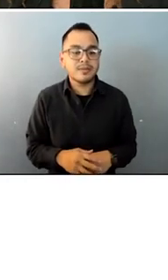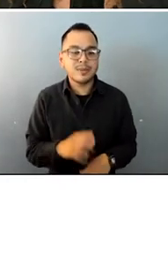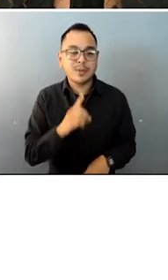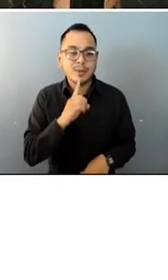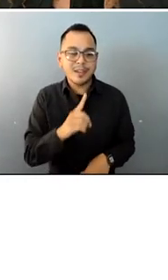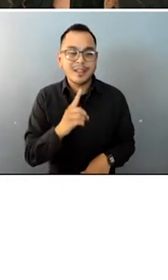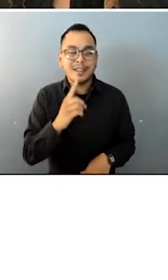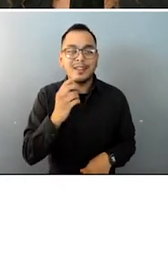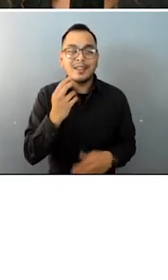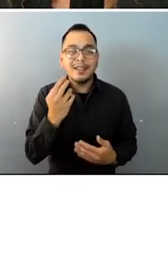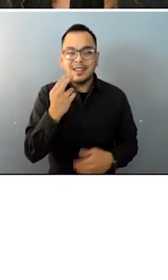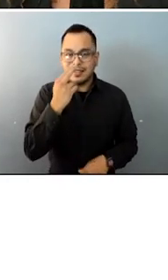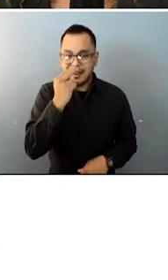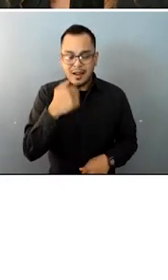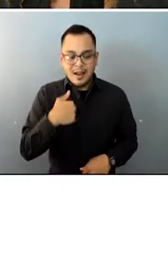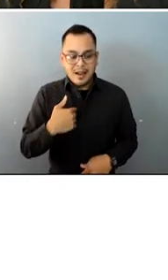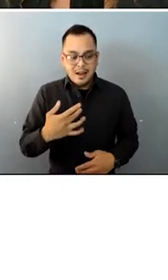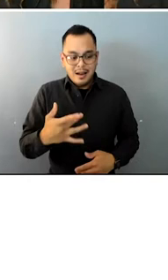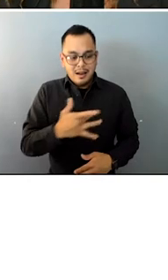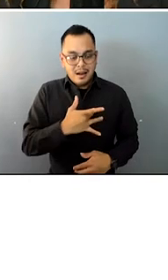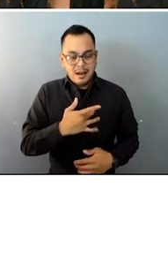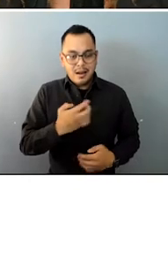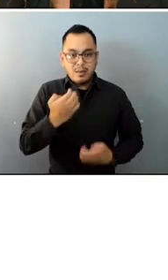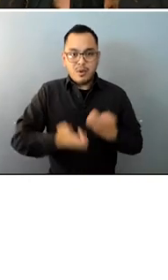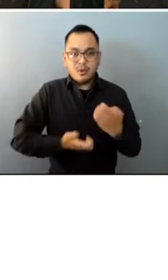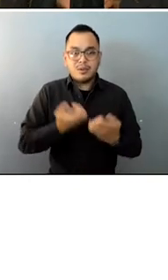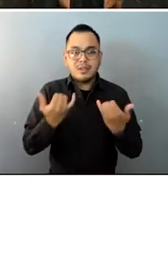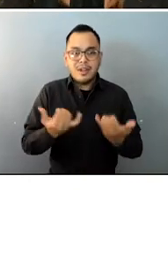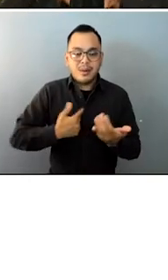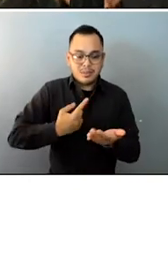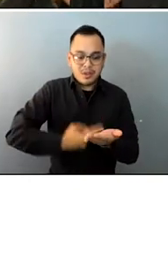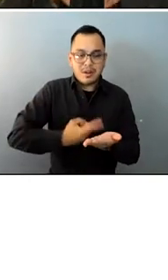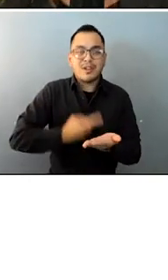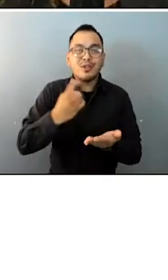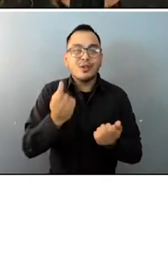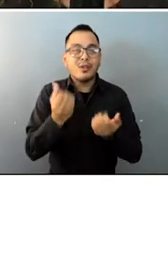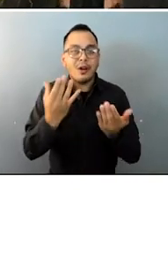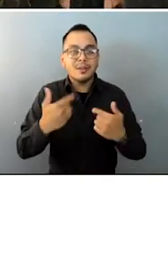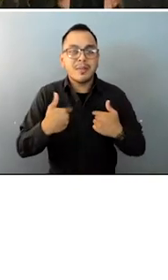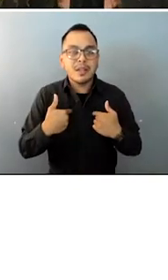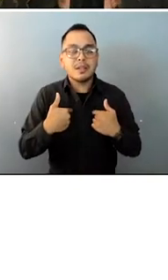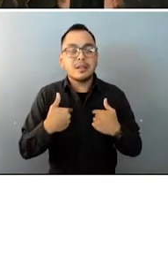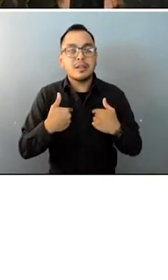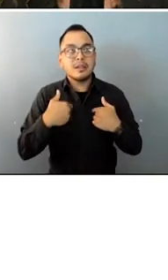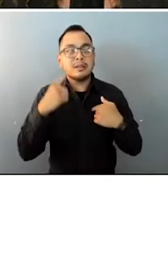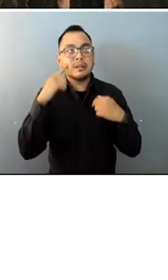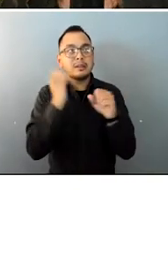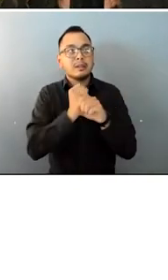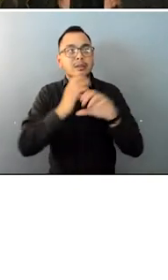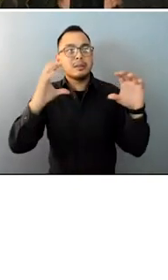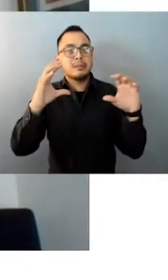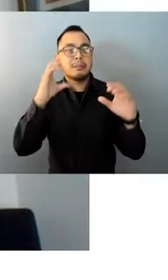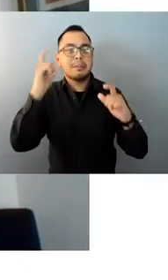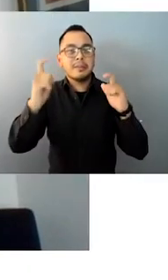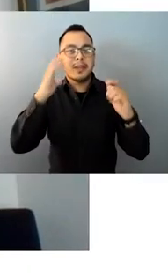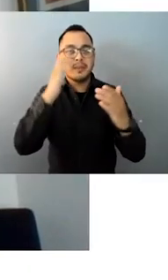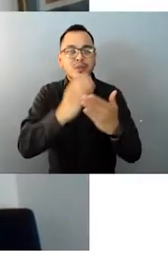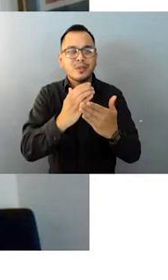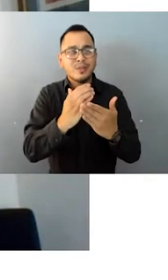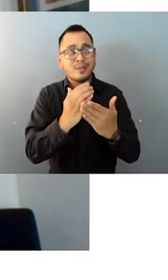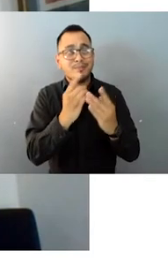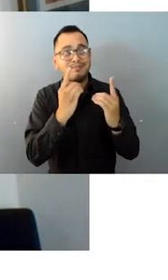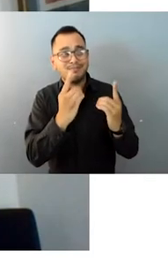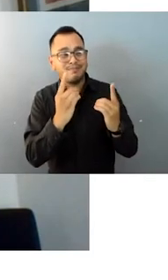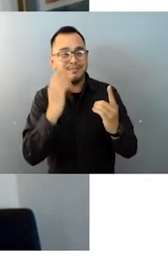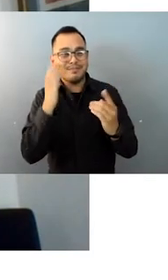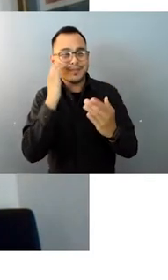It's funny. I feel like I'm feeling more emotional than I thought I would talking about this, because you're causing me to look at the big picture, and the big picture is not